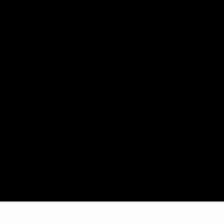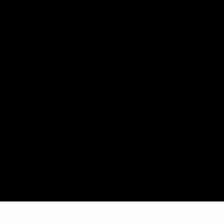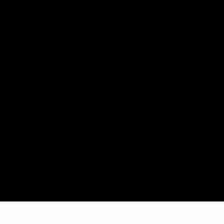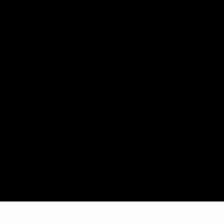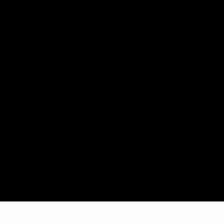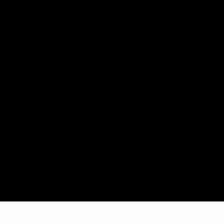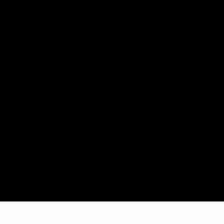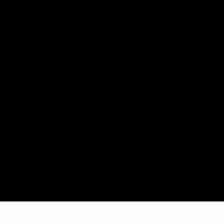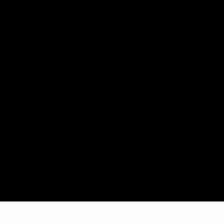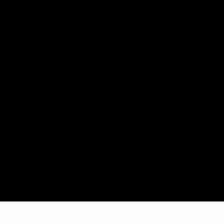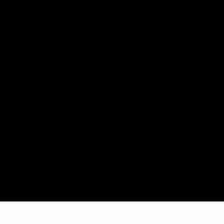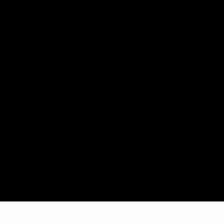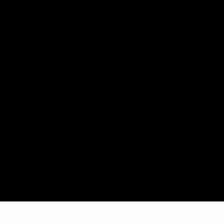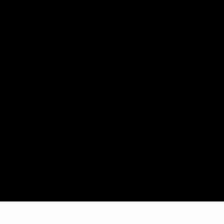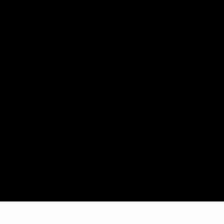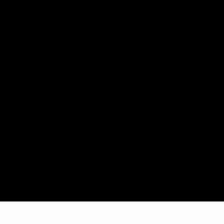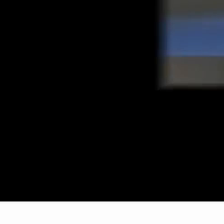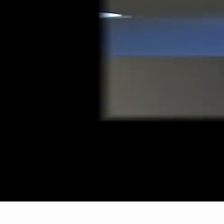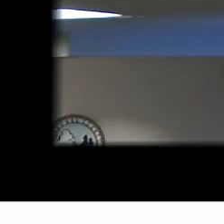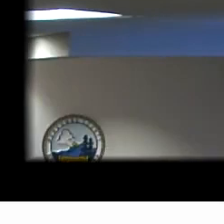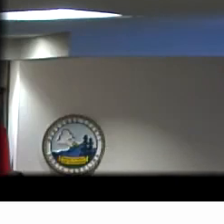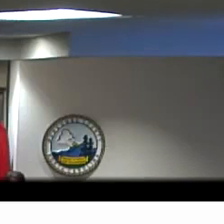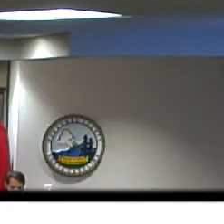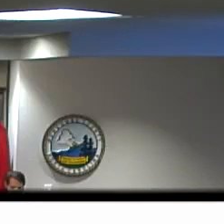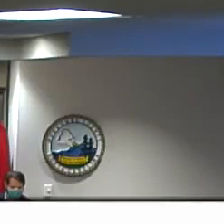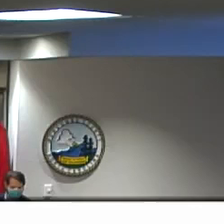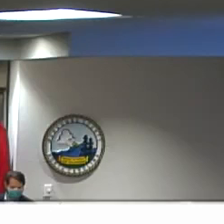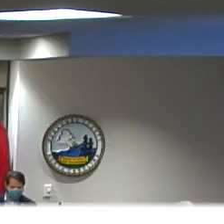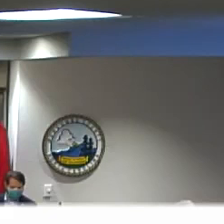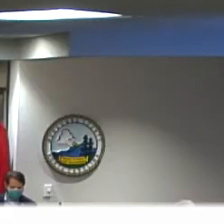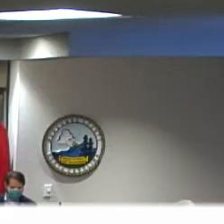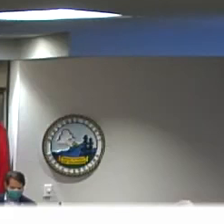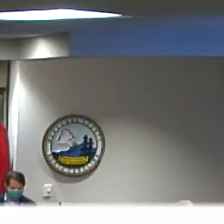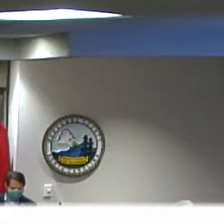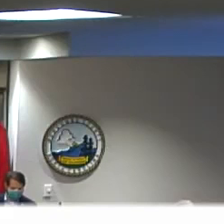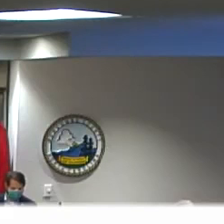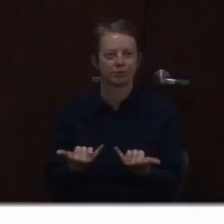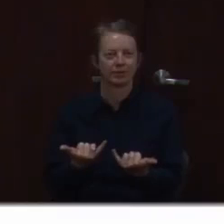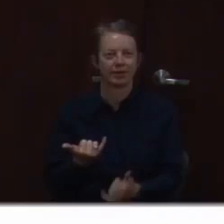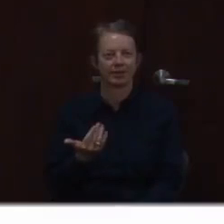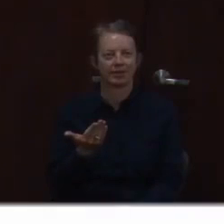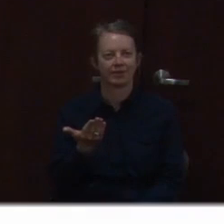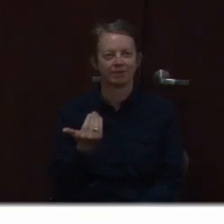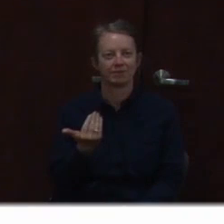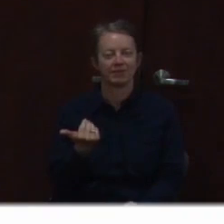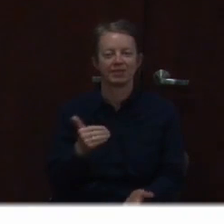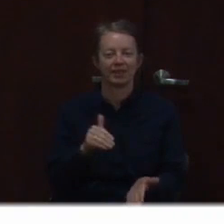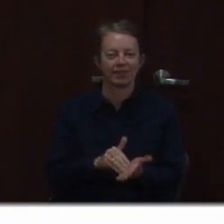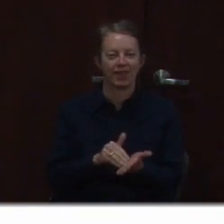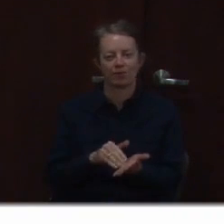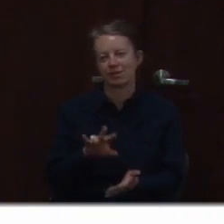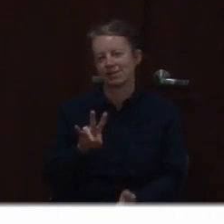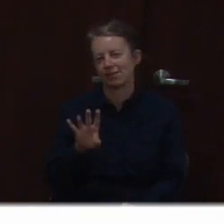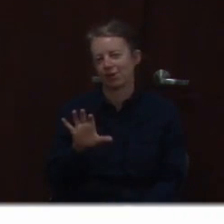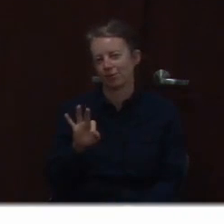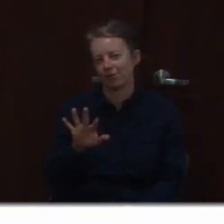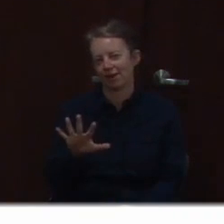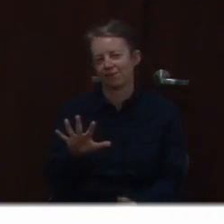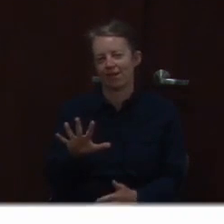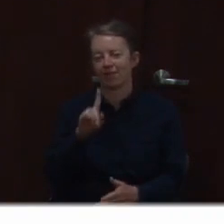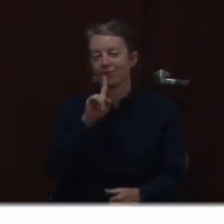So as of today, we have 15,970 confirmed COVID-19 cases that have been